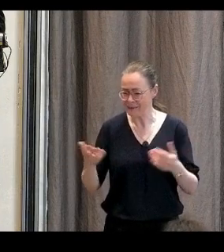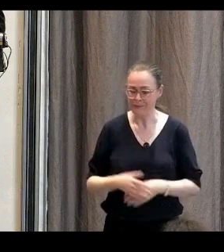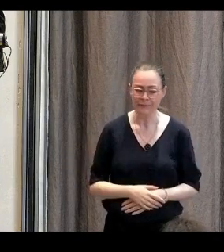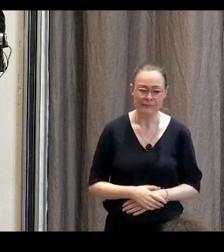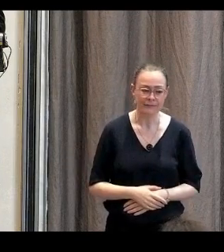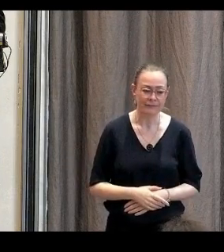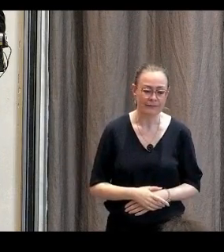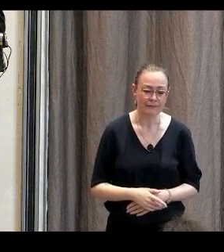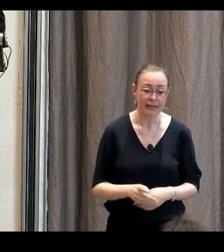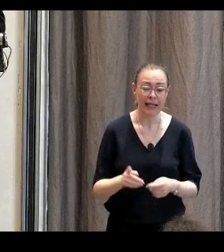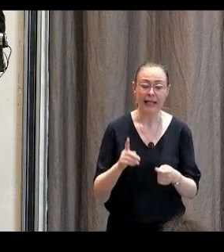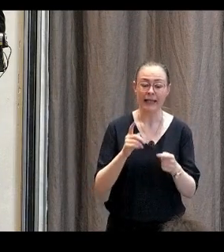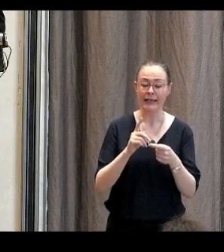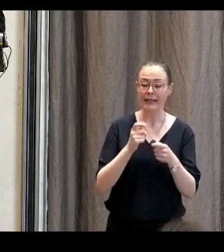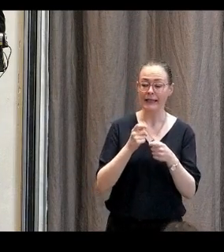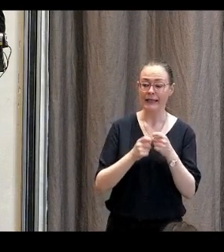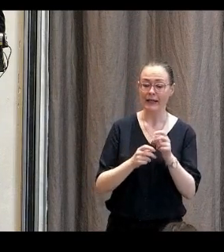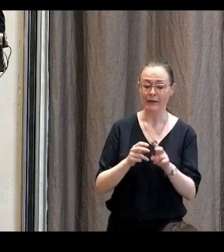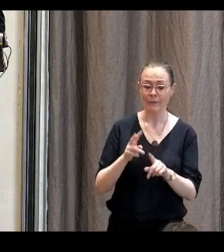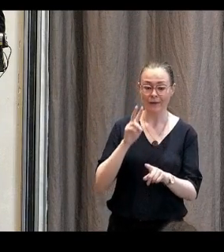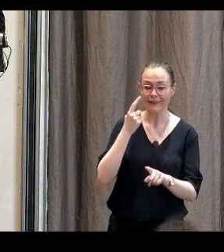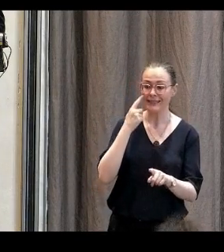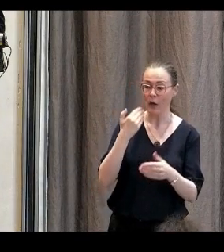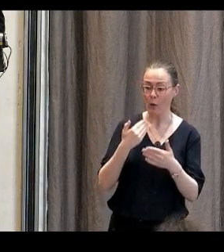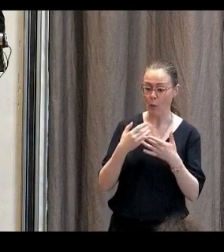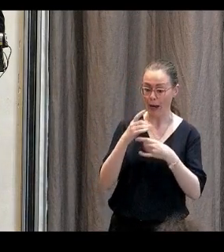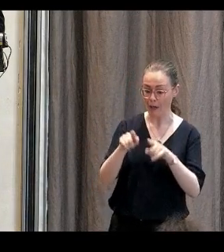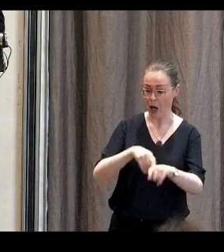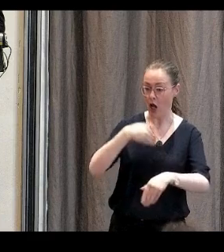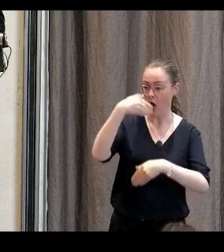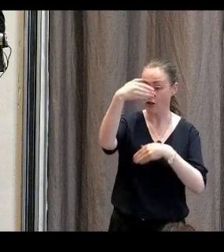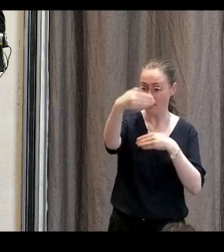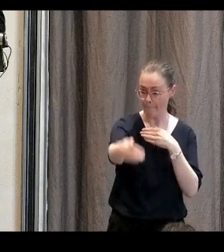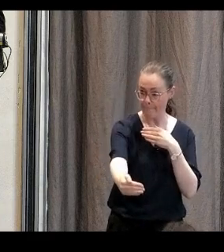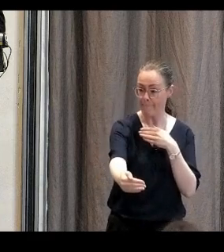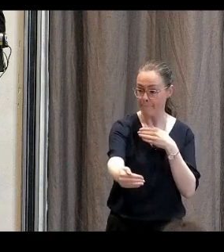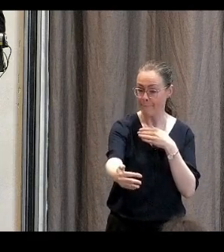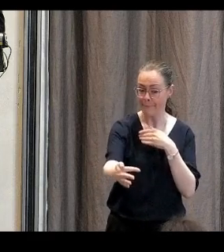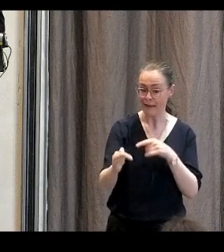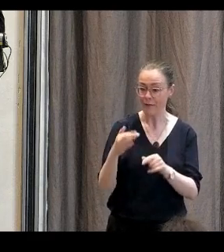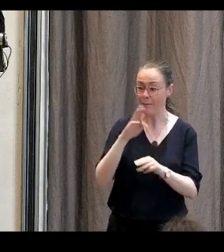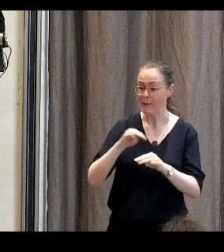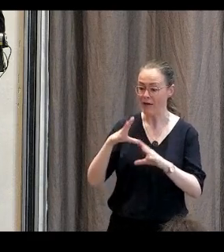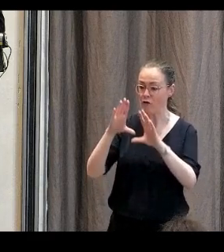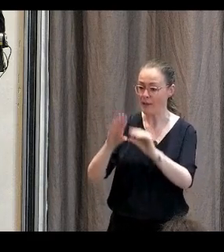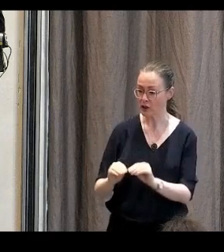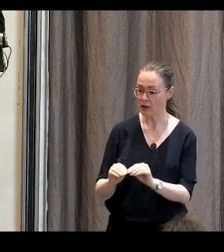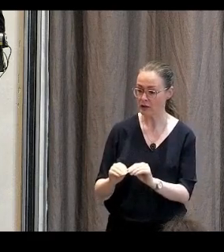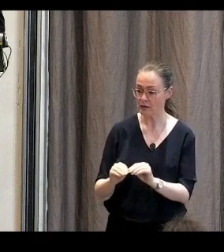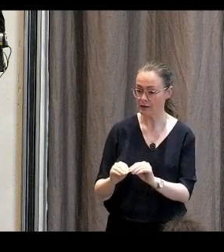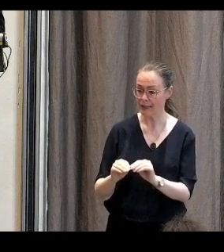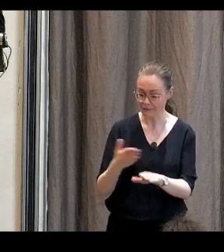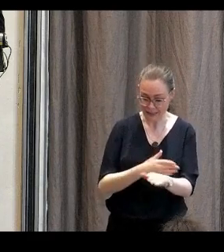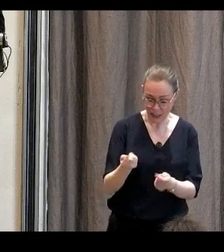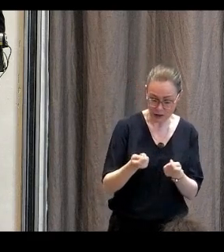And if we then looked at the number, what was happening in the long term, were people entering a remission from their seizures more quickly if they